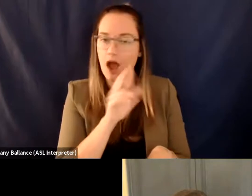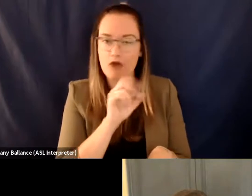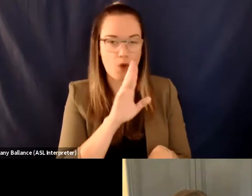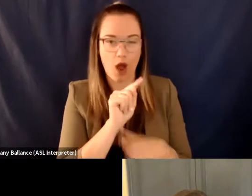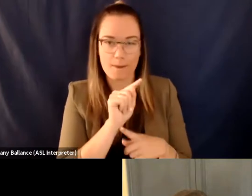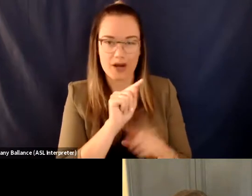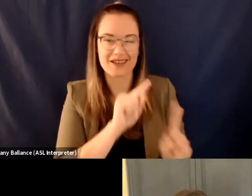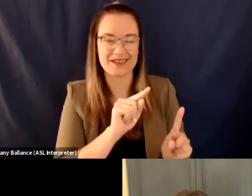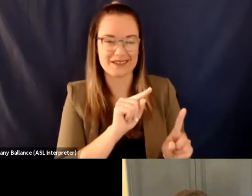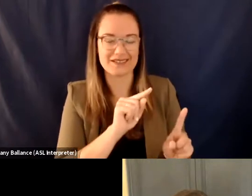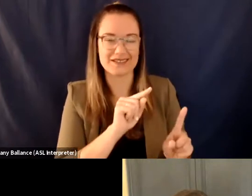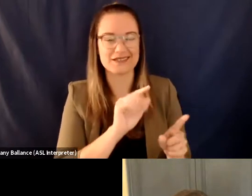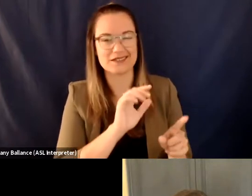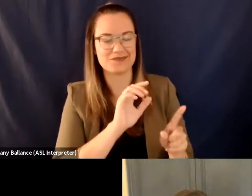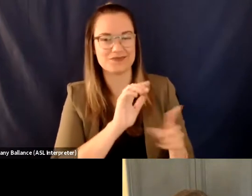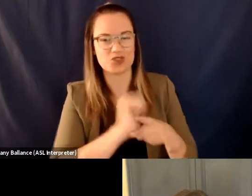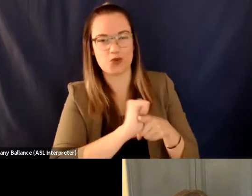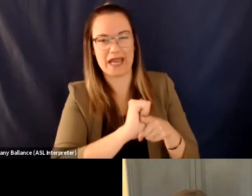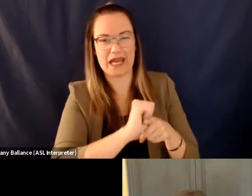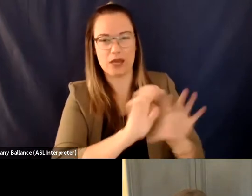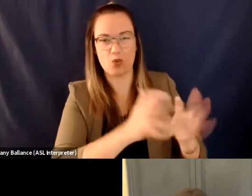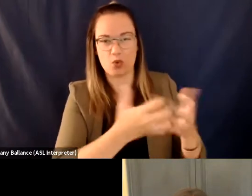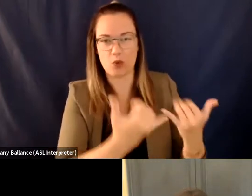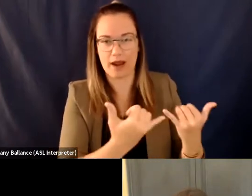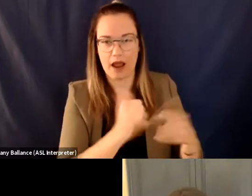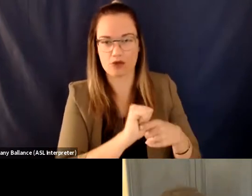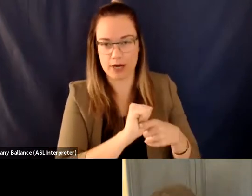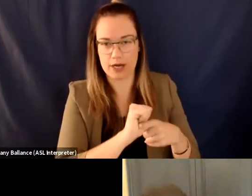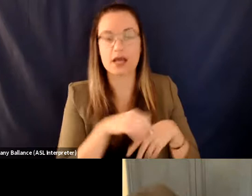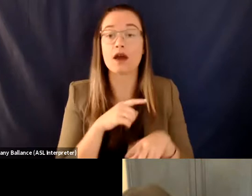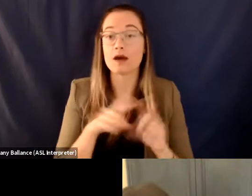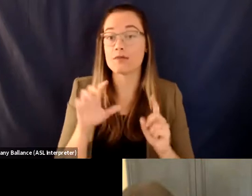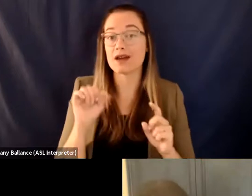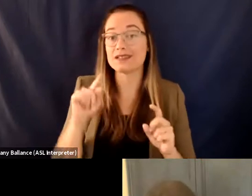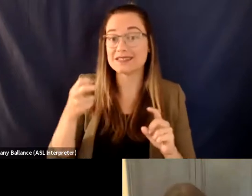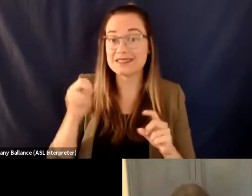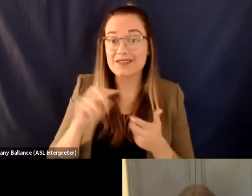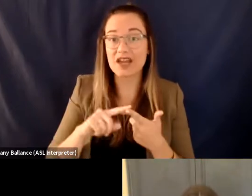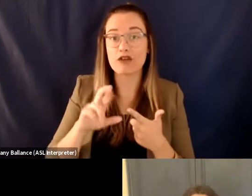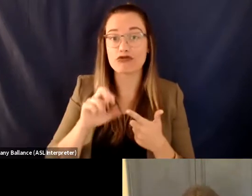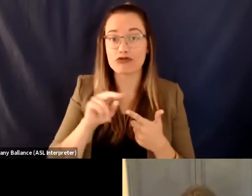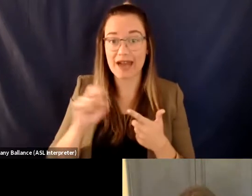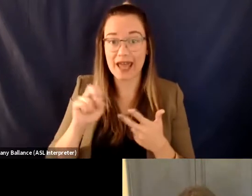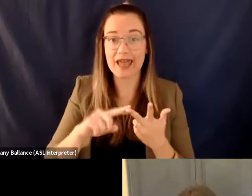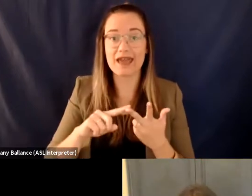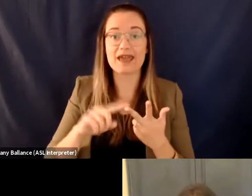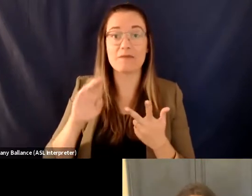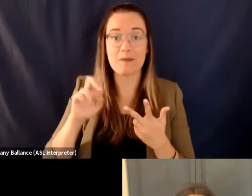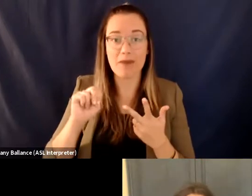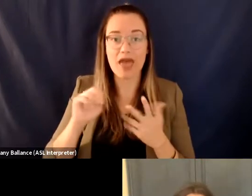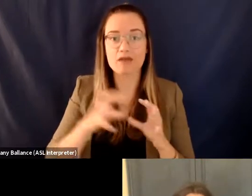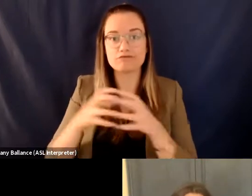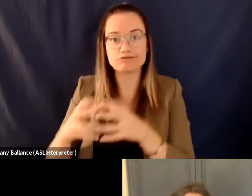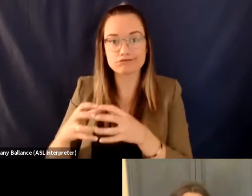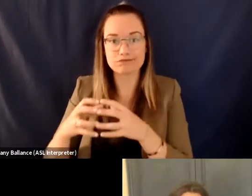in artillery training or something. But Stephen and Renee and Ben all came with their families. And